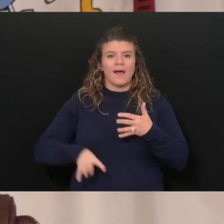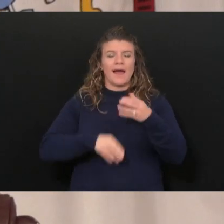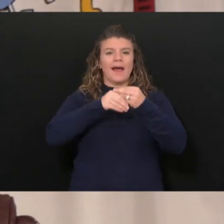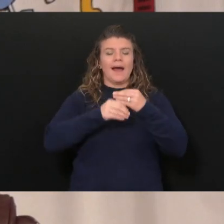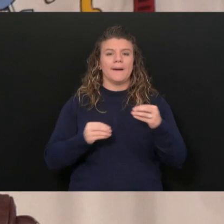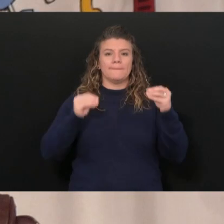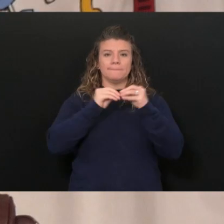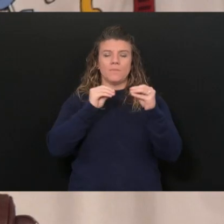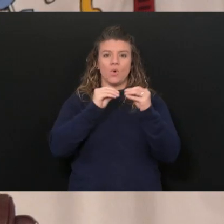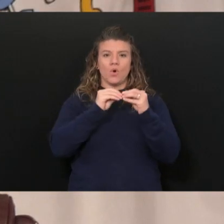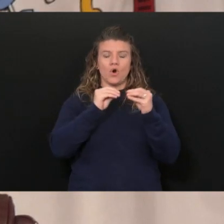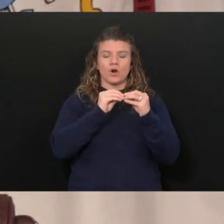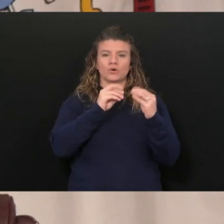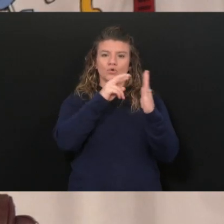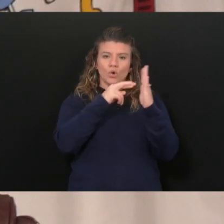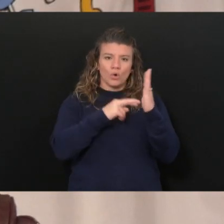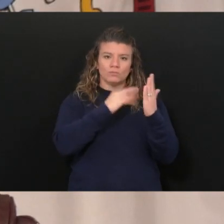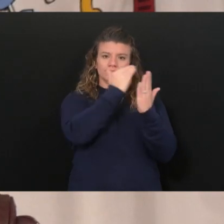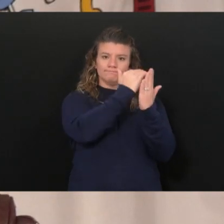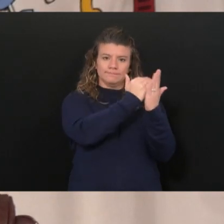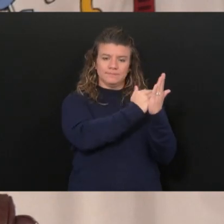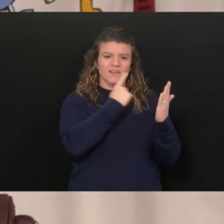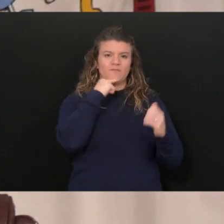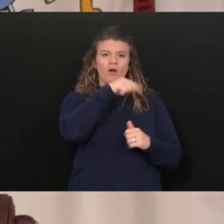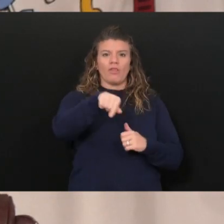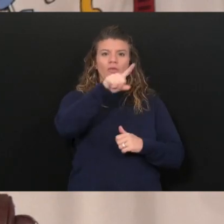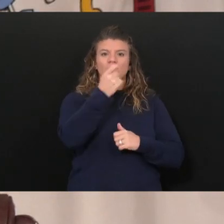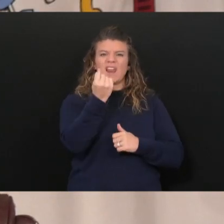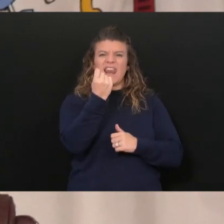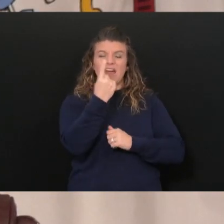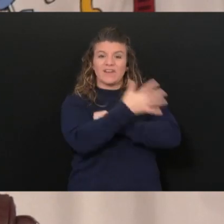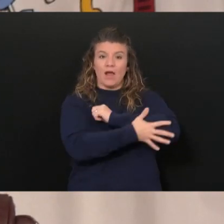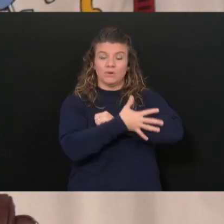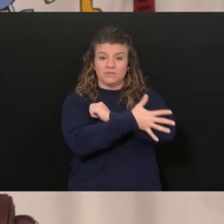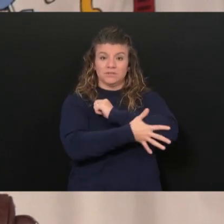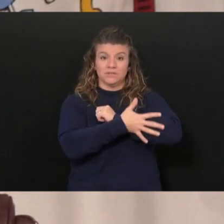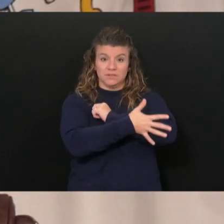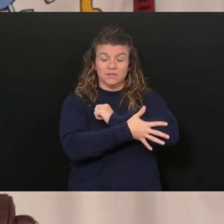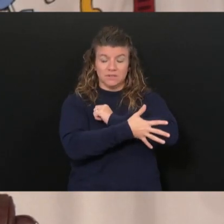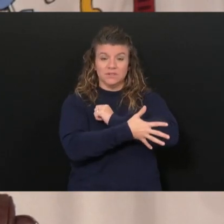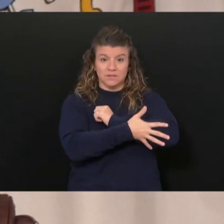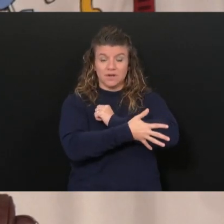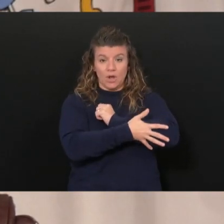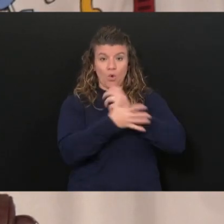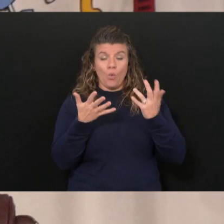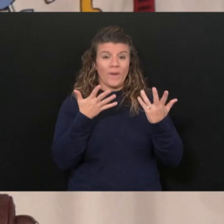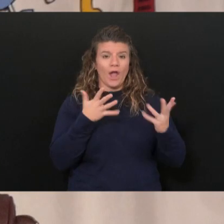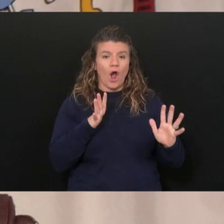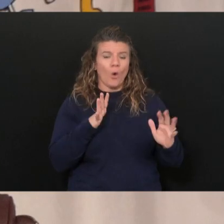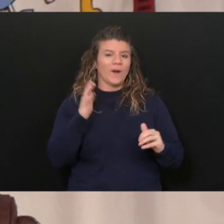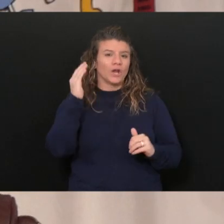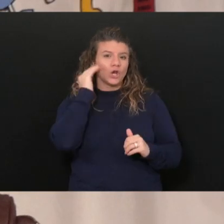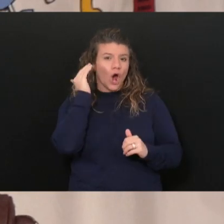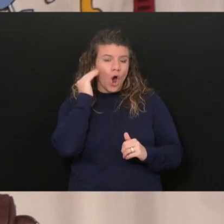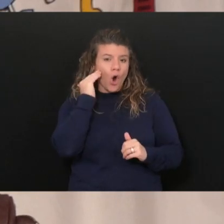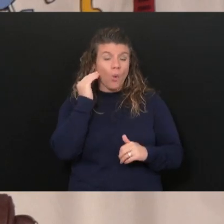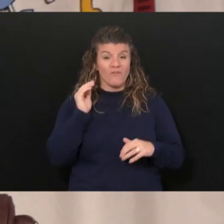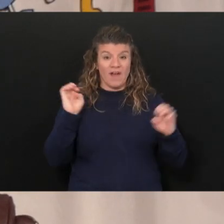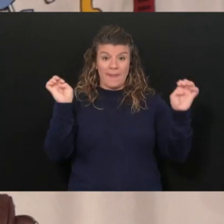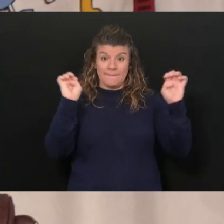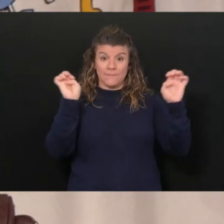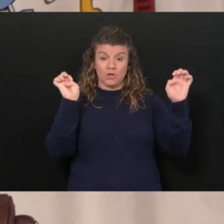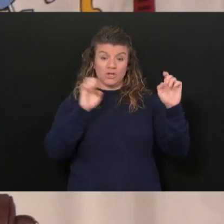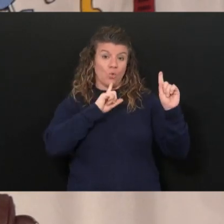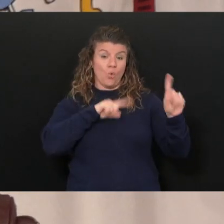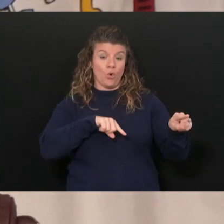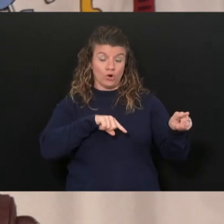in regard to the hotspot counties. Now, we know from the standpoint of the emergency orders and